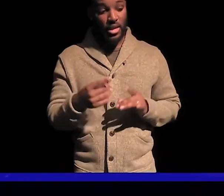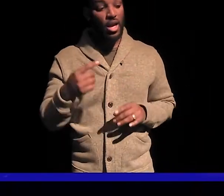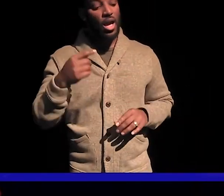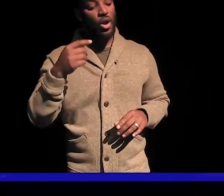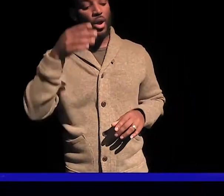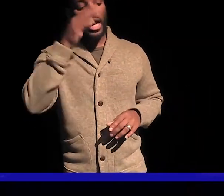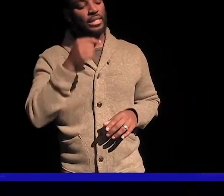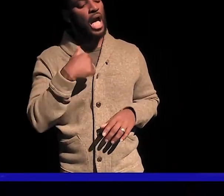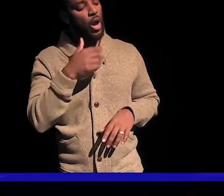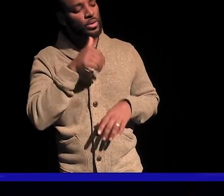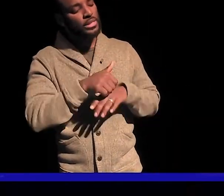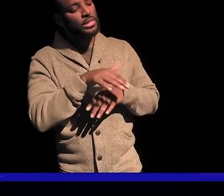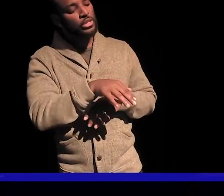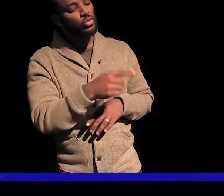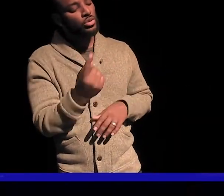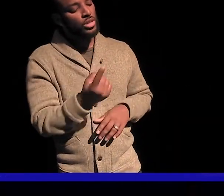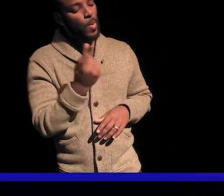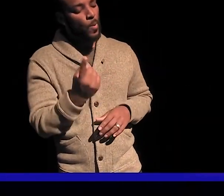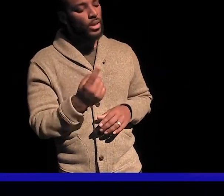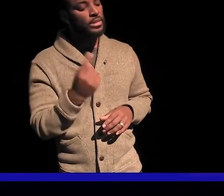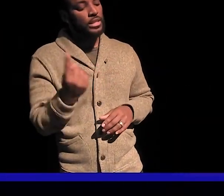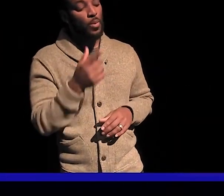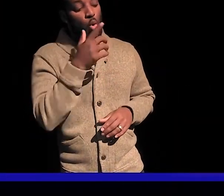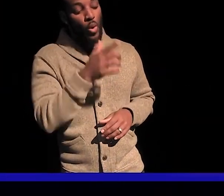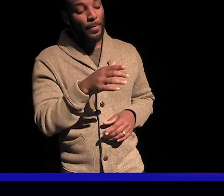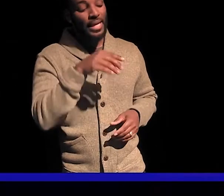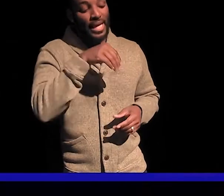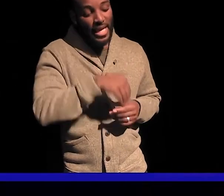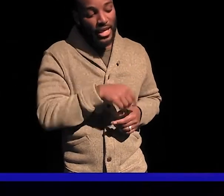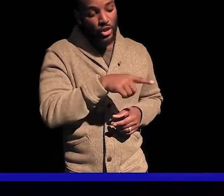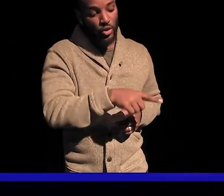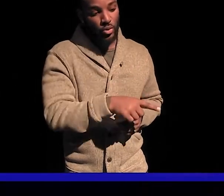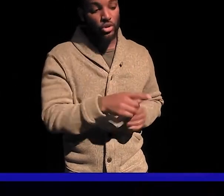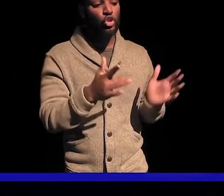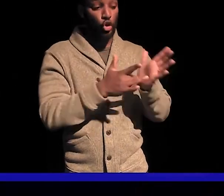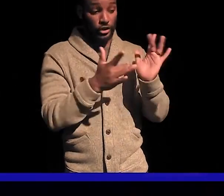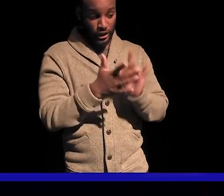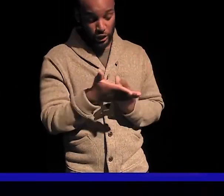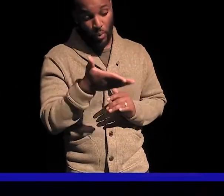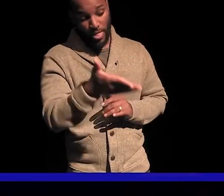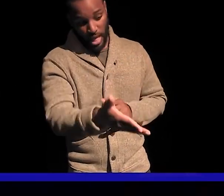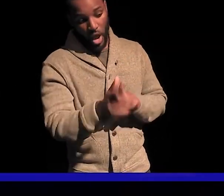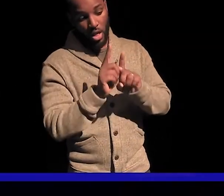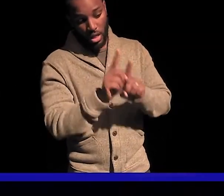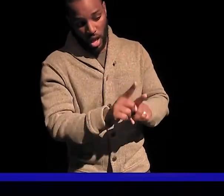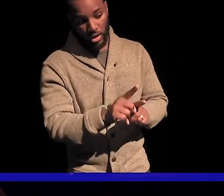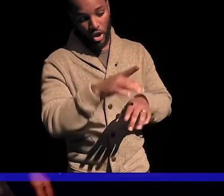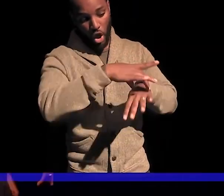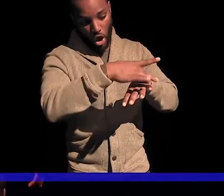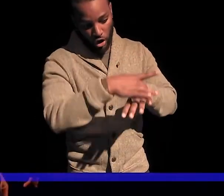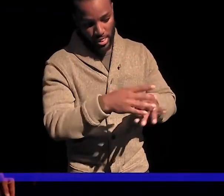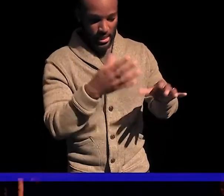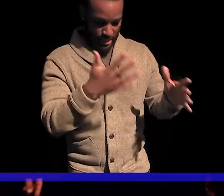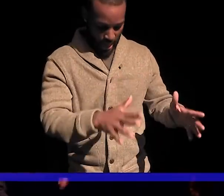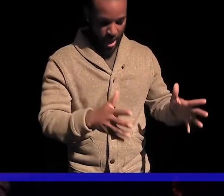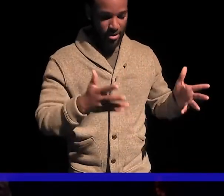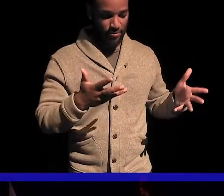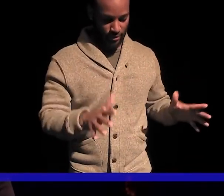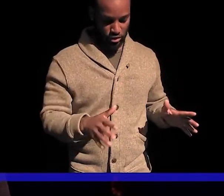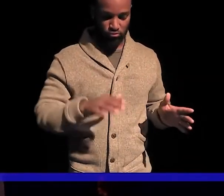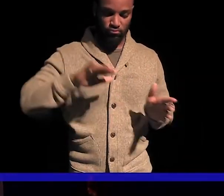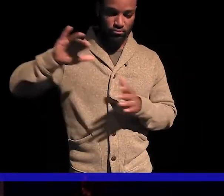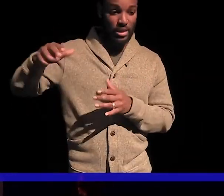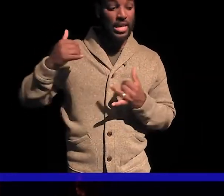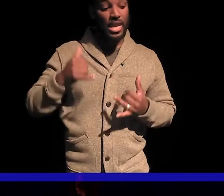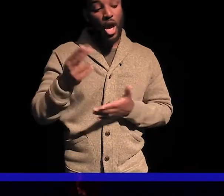another comforter, one that will be in you, no longer alongside you, but inside of you. It